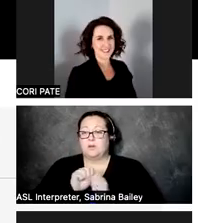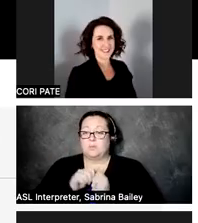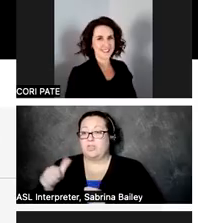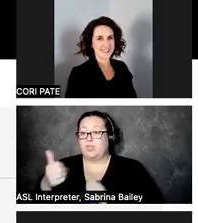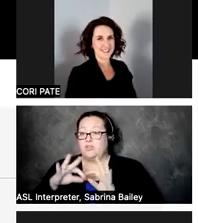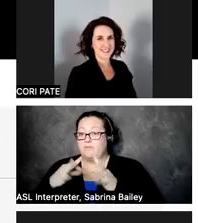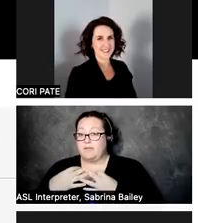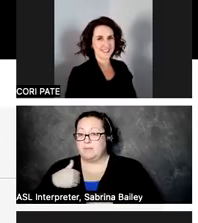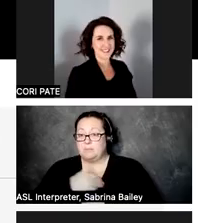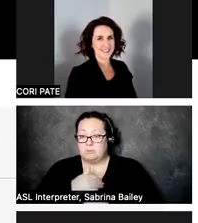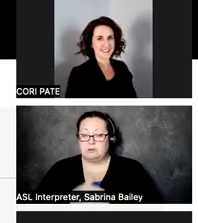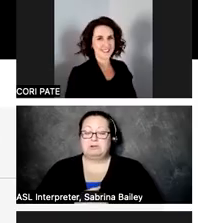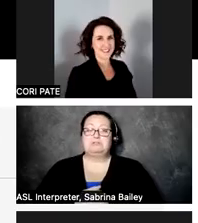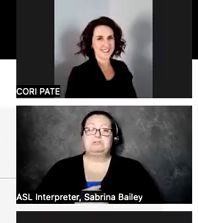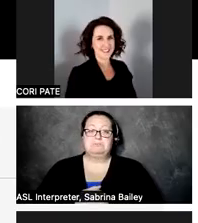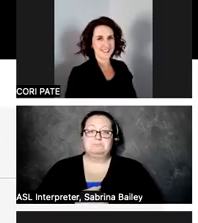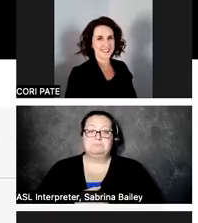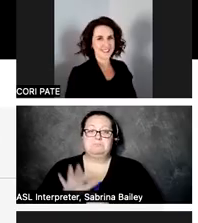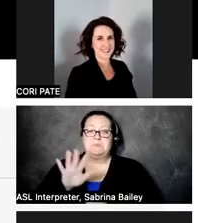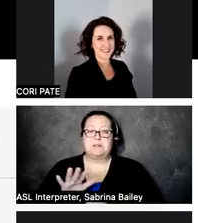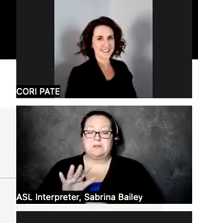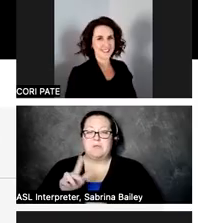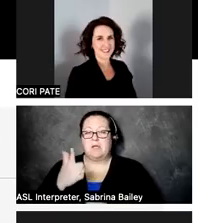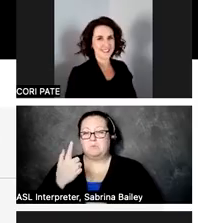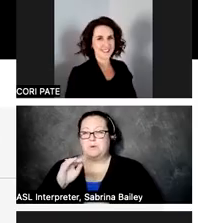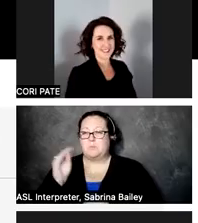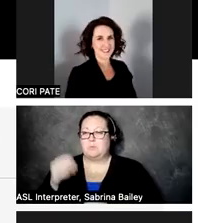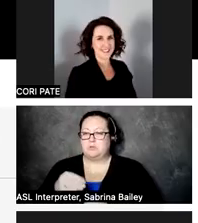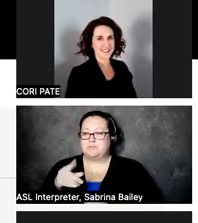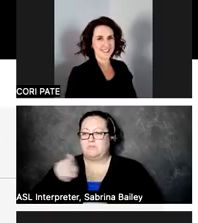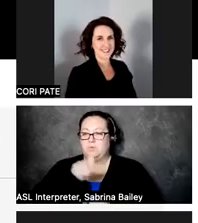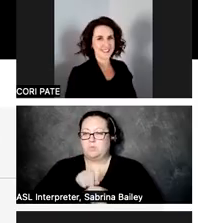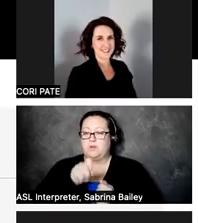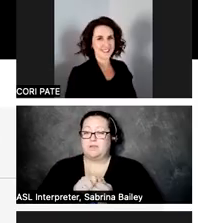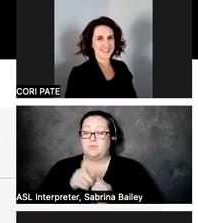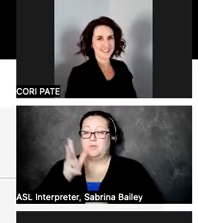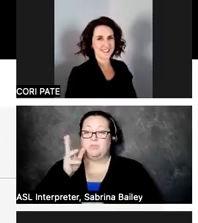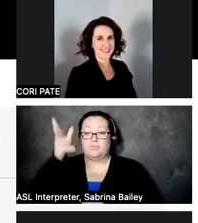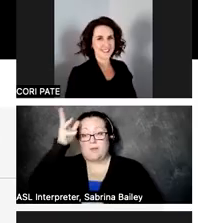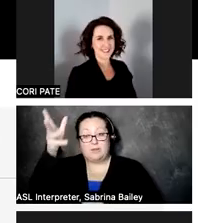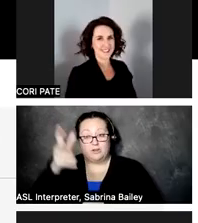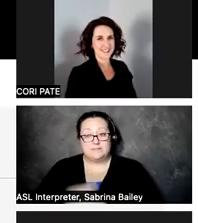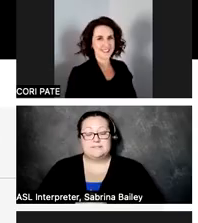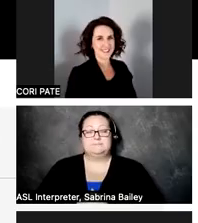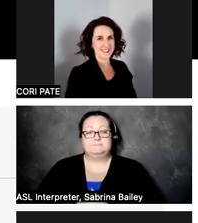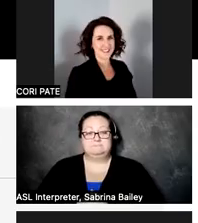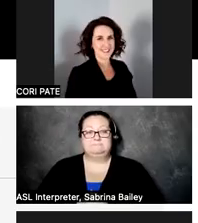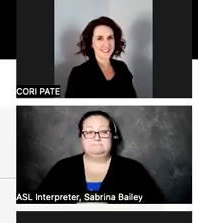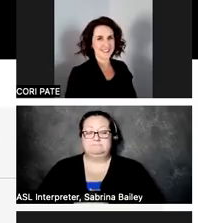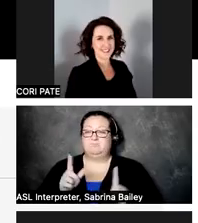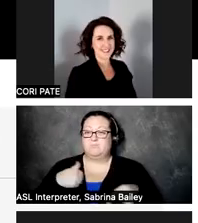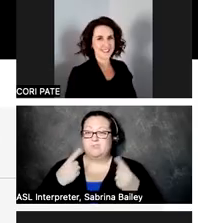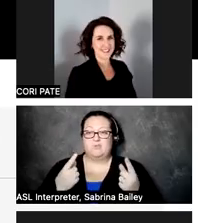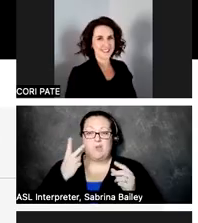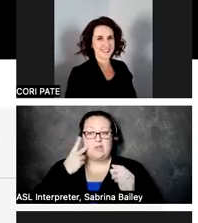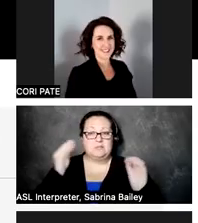family members, and about 21% of you are working with grandparents. So far, I don't